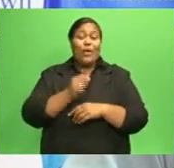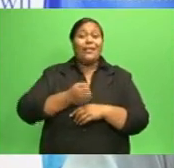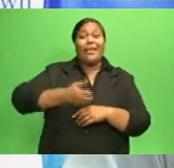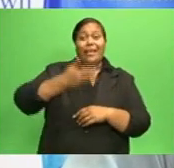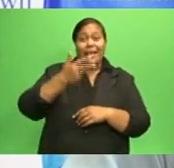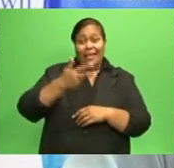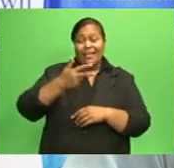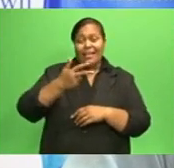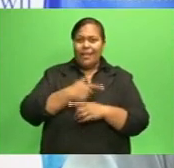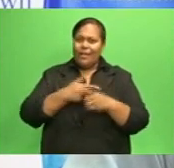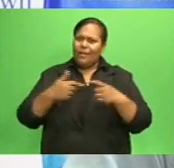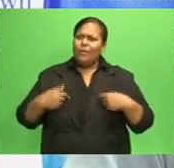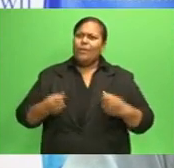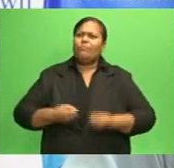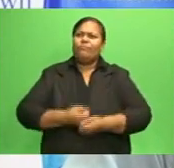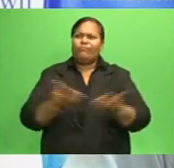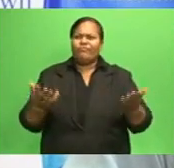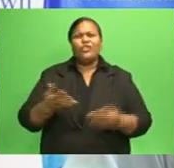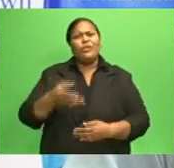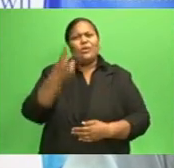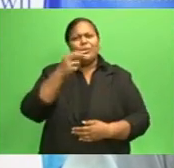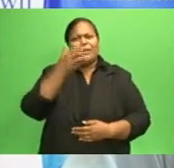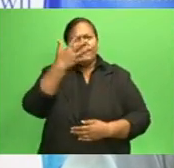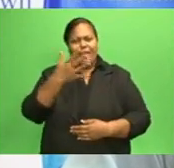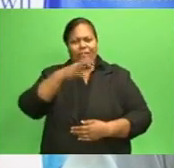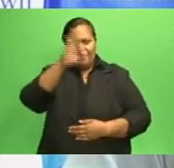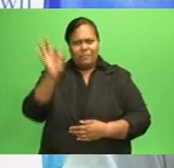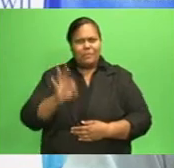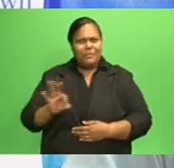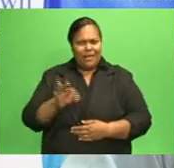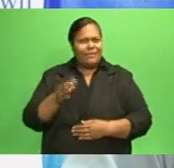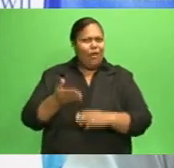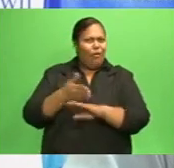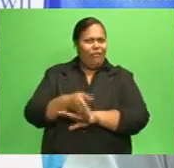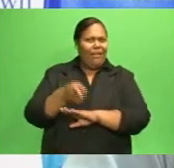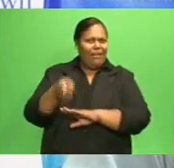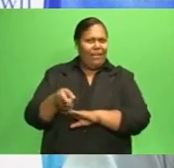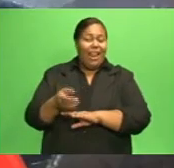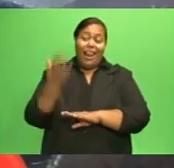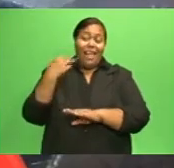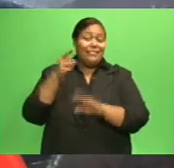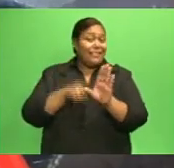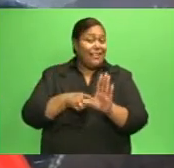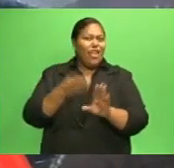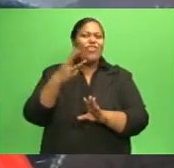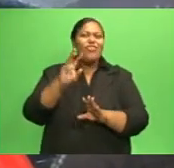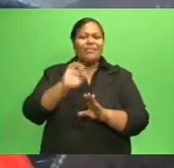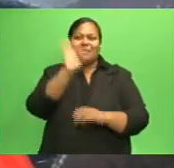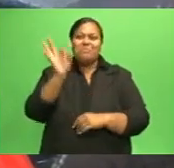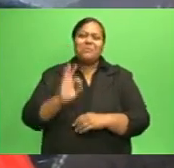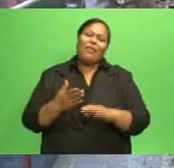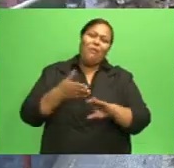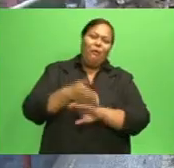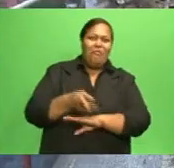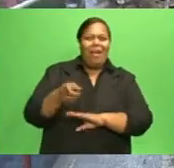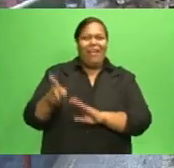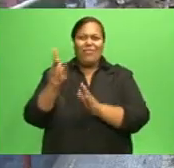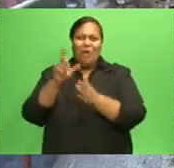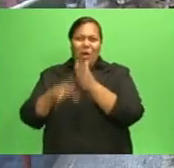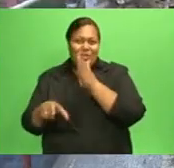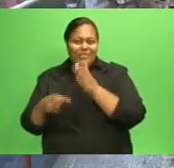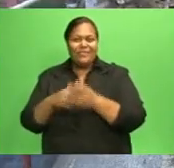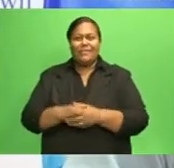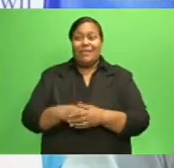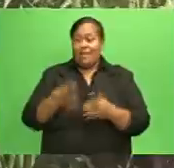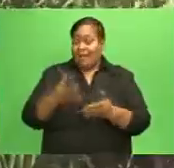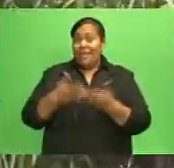we delivered 25% above that price. Last year 30% above that price, and so far we're about